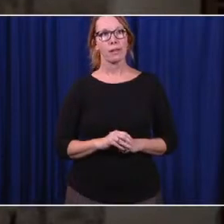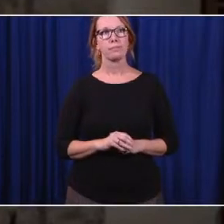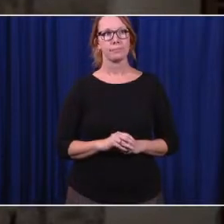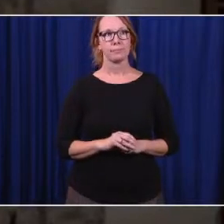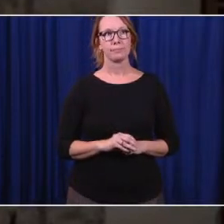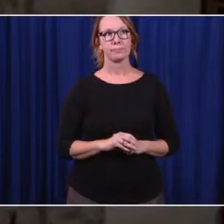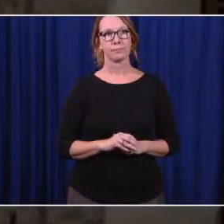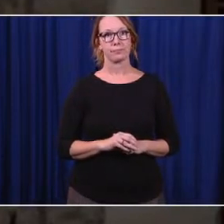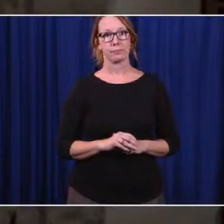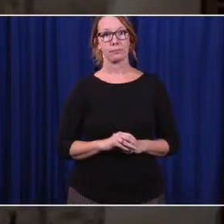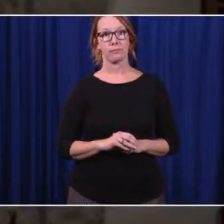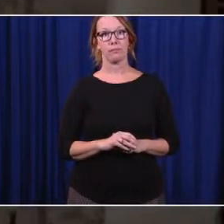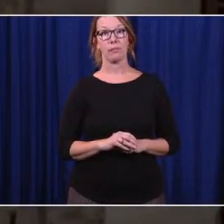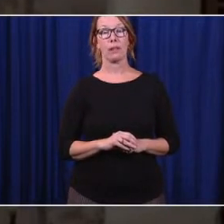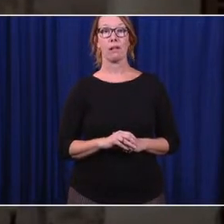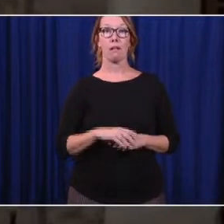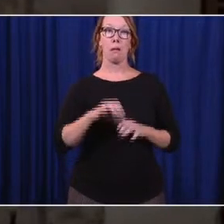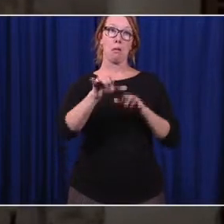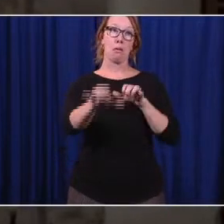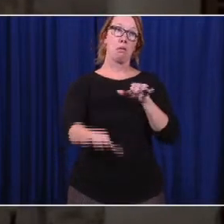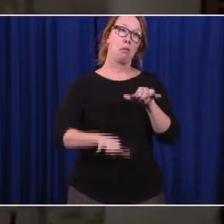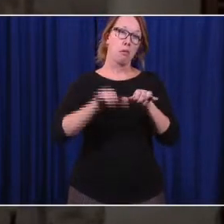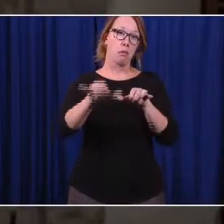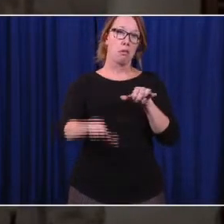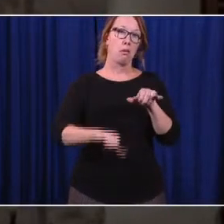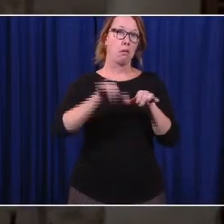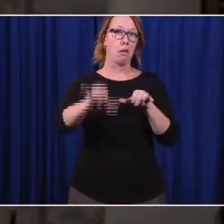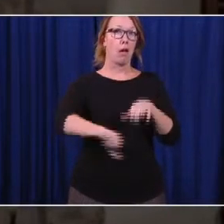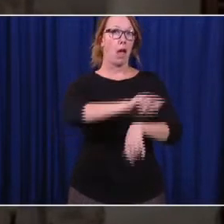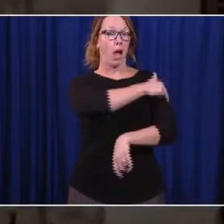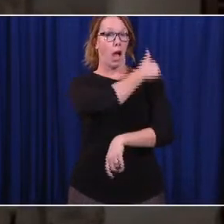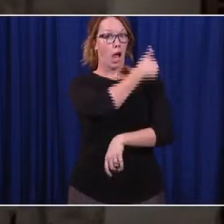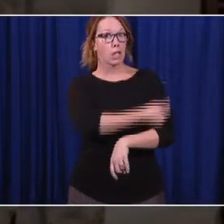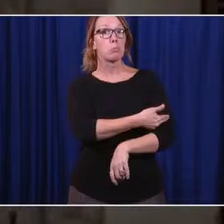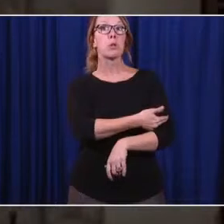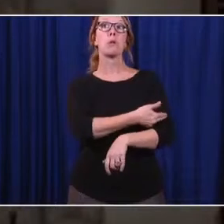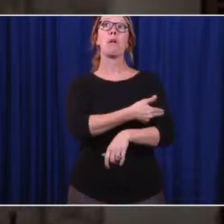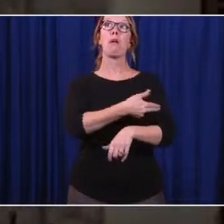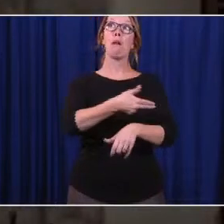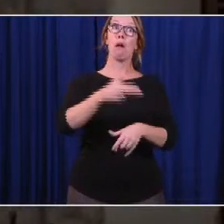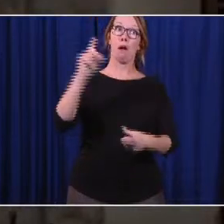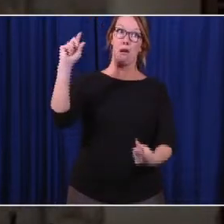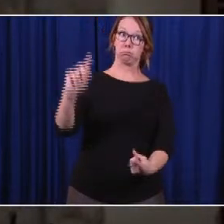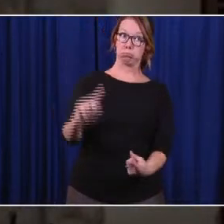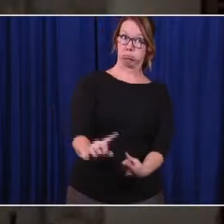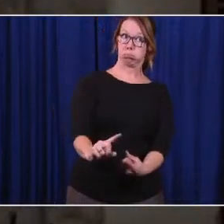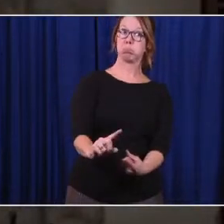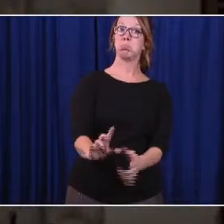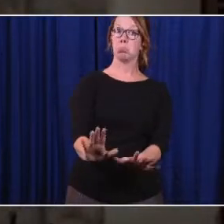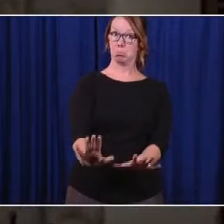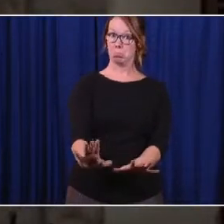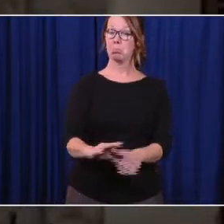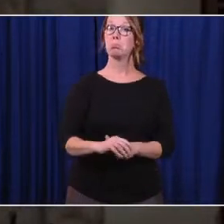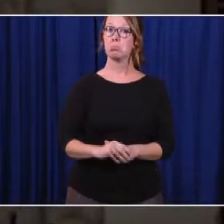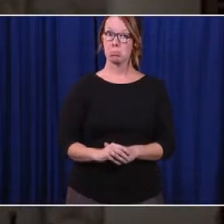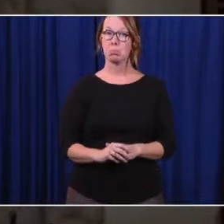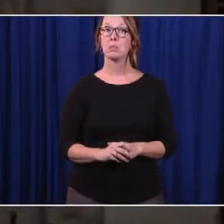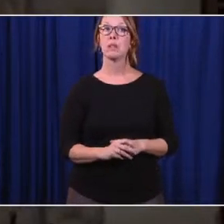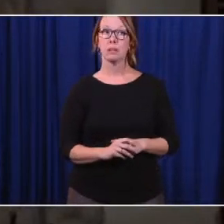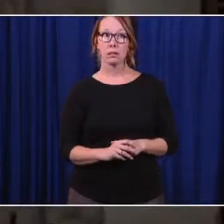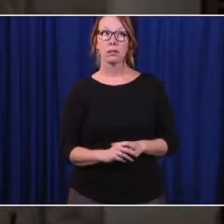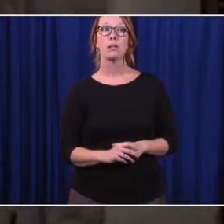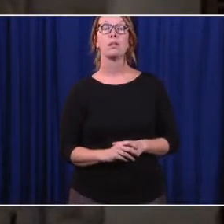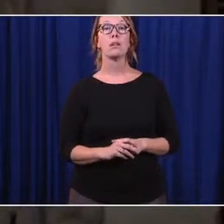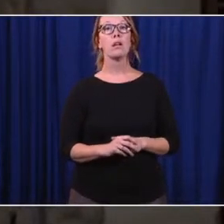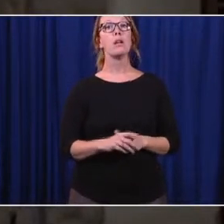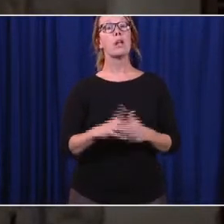the length of stay in a hospital has gone down. The average length of stay has gone down. There